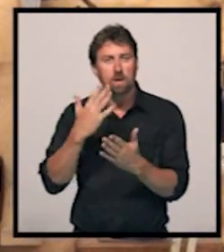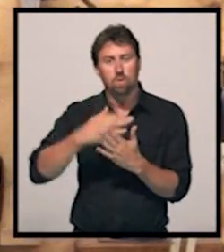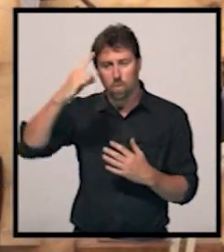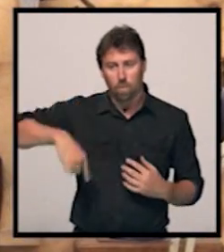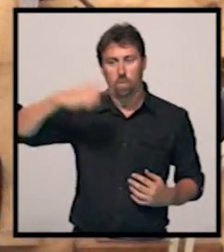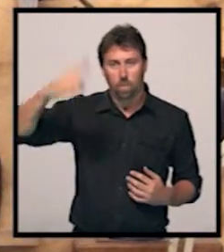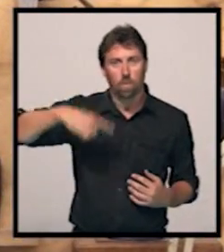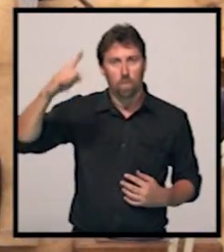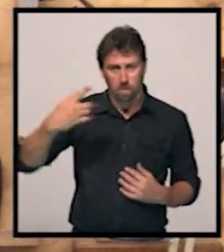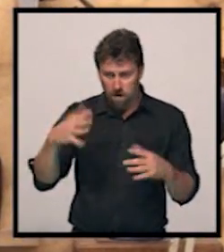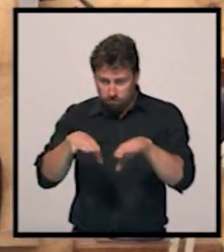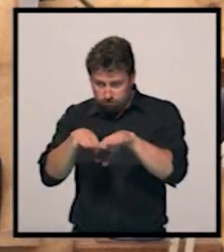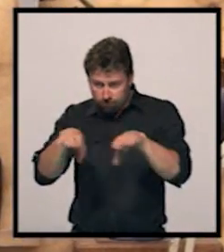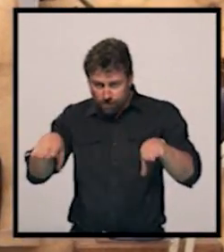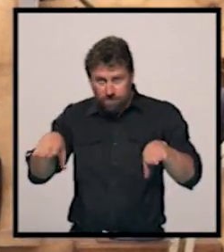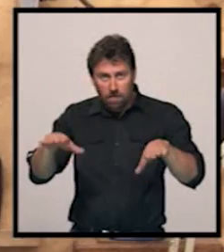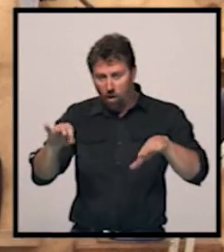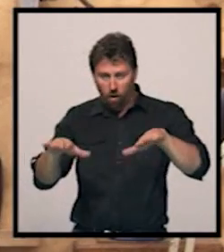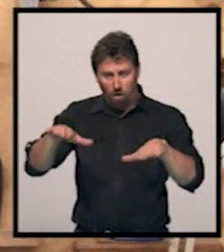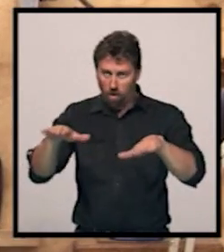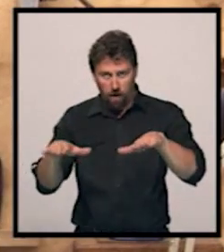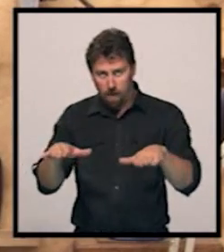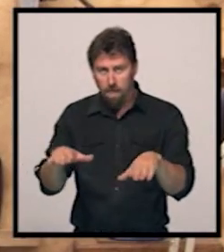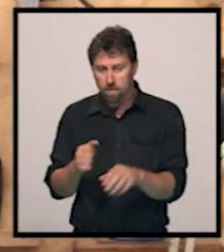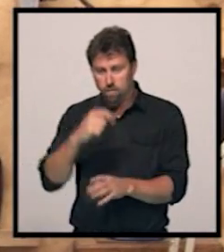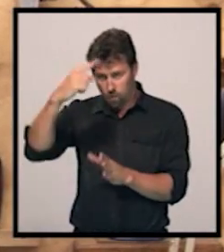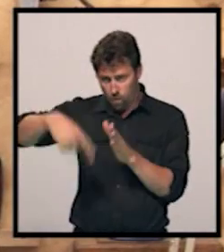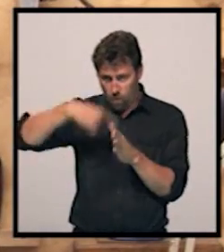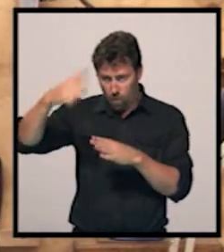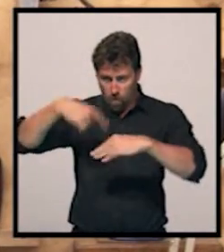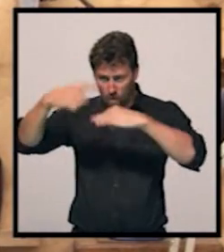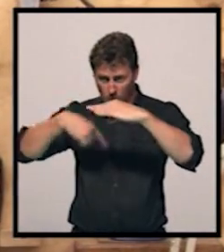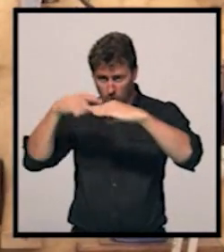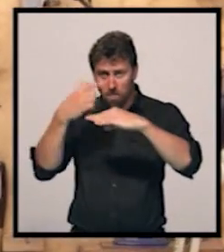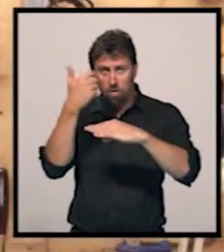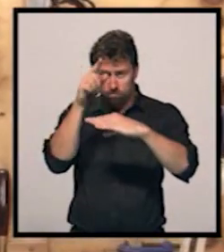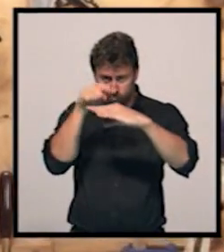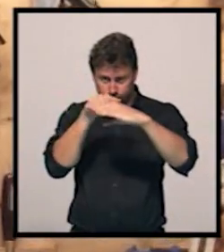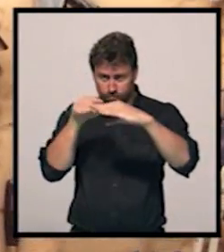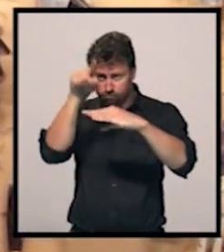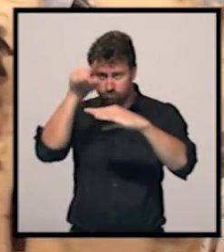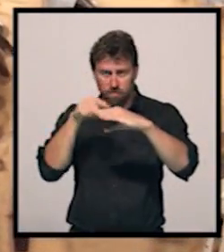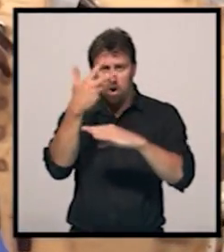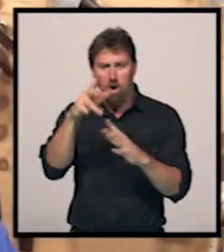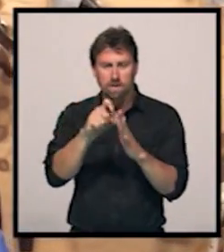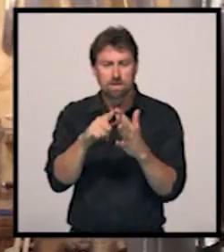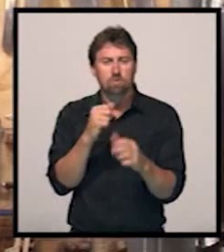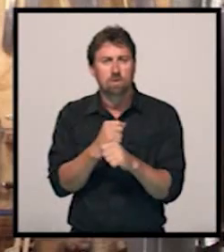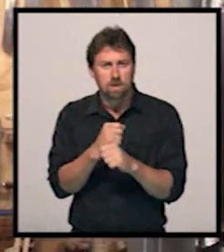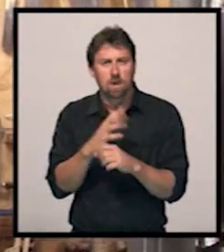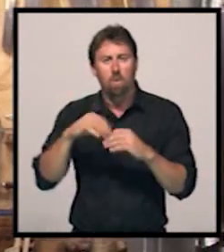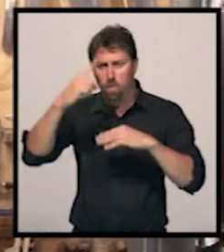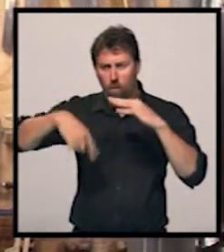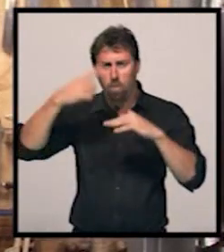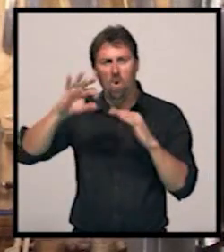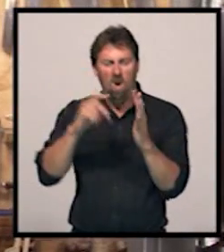table parallel, the blade 90 degrees to the table, and the blade is sharp and has the right tension. If